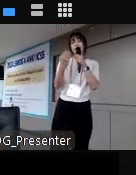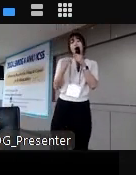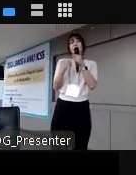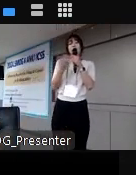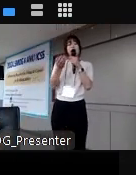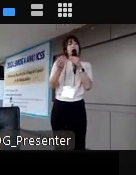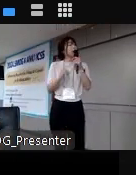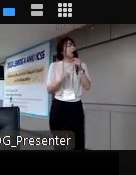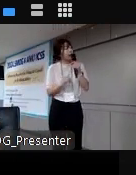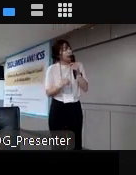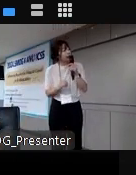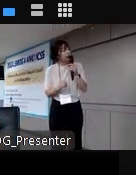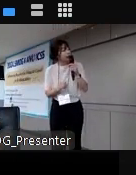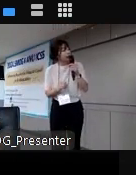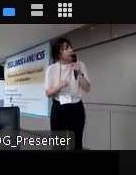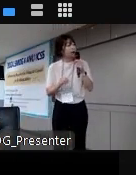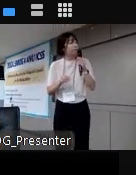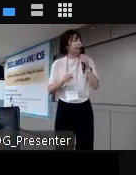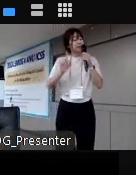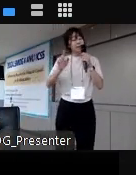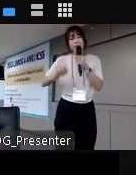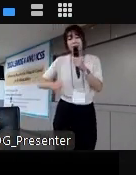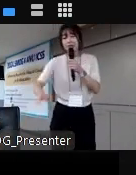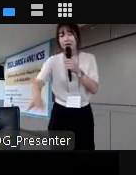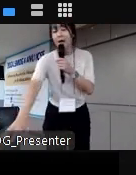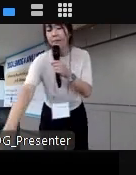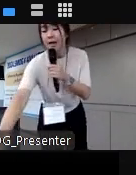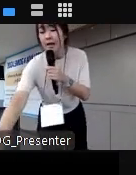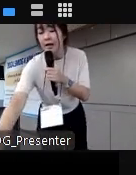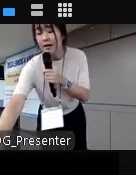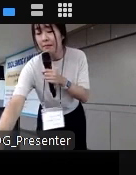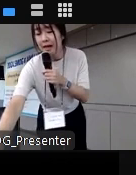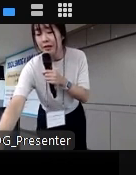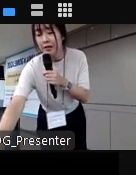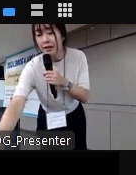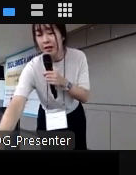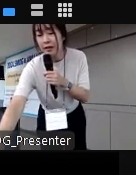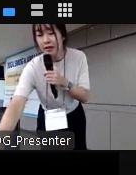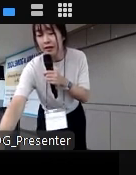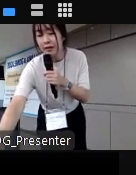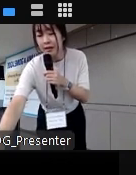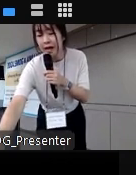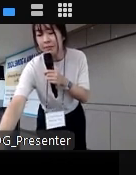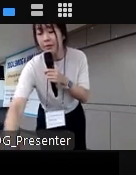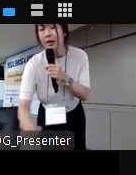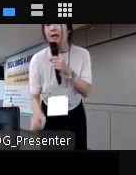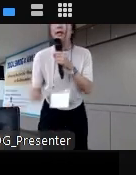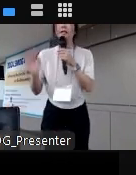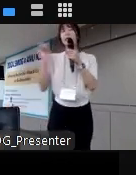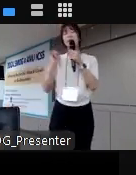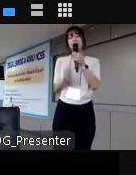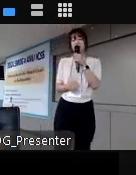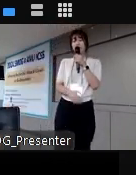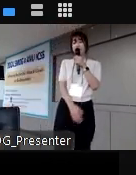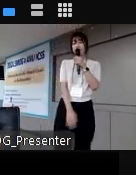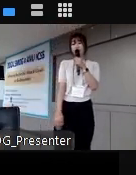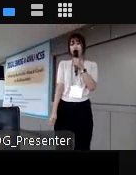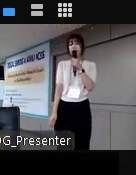And this, I could actually skip this and come back to the last point in the second